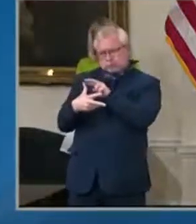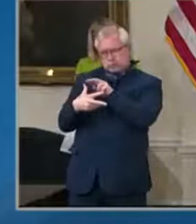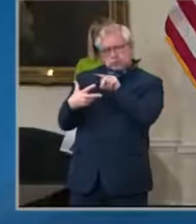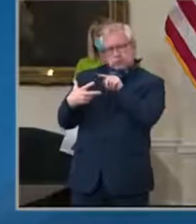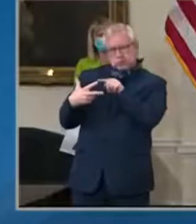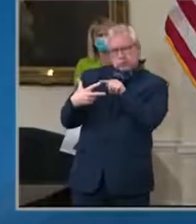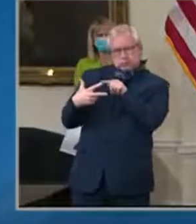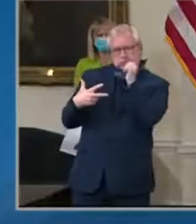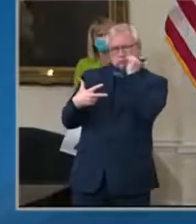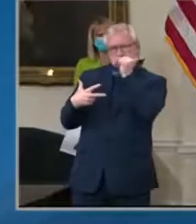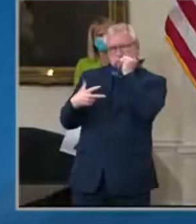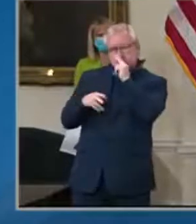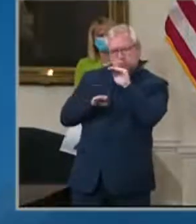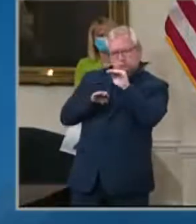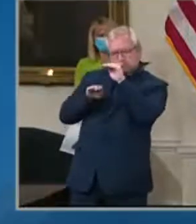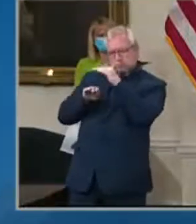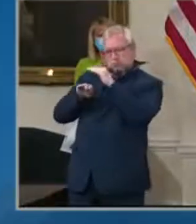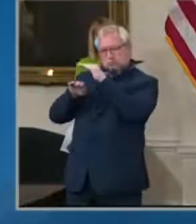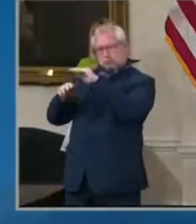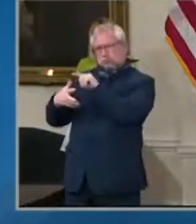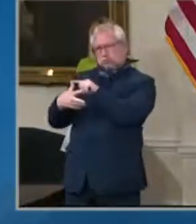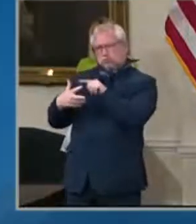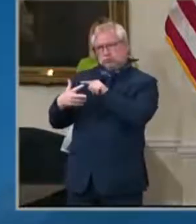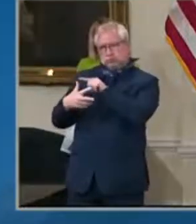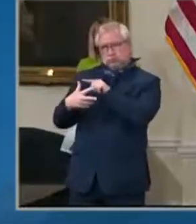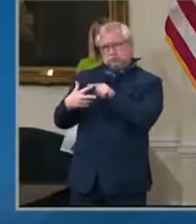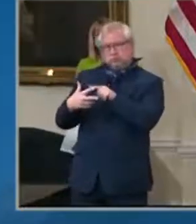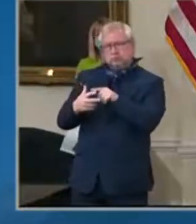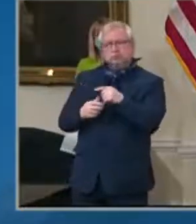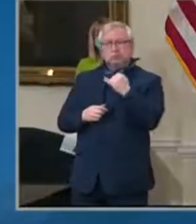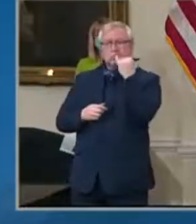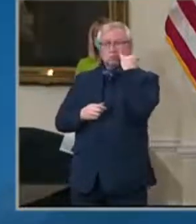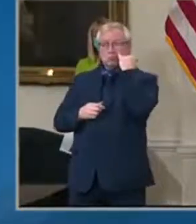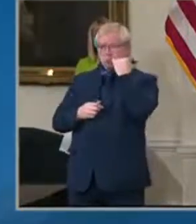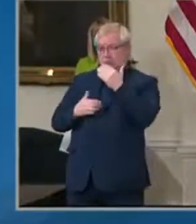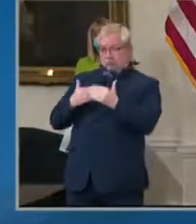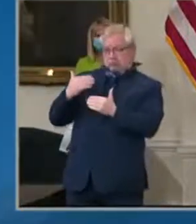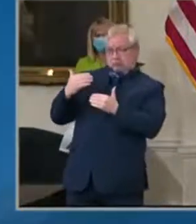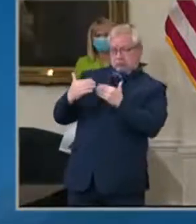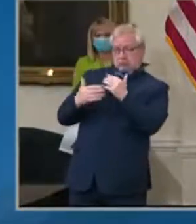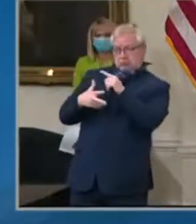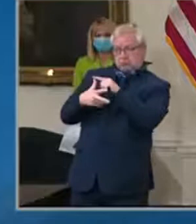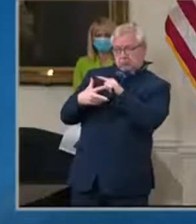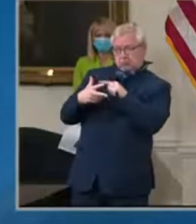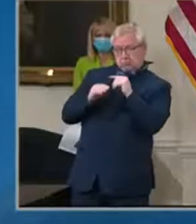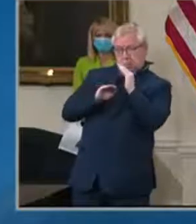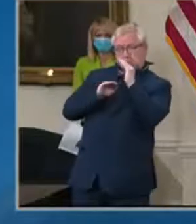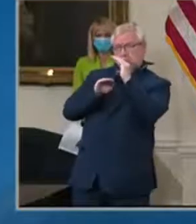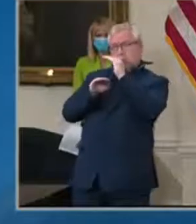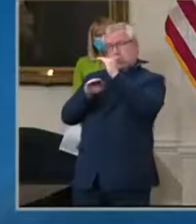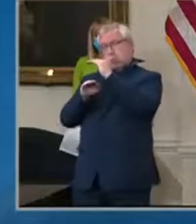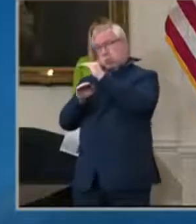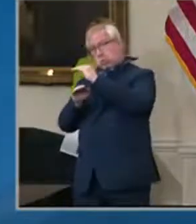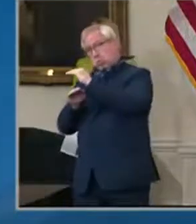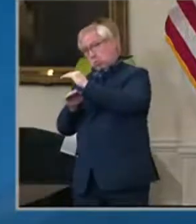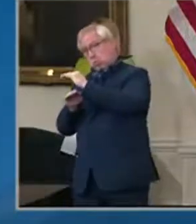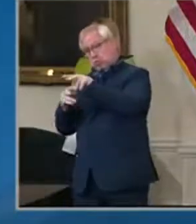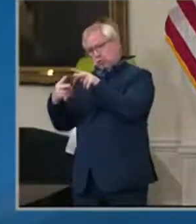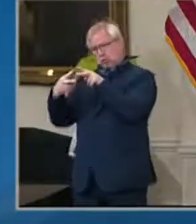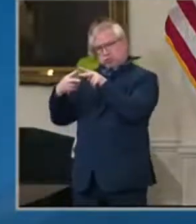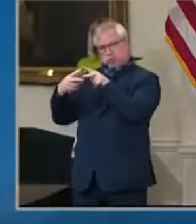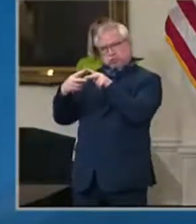basis. And when we start to see that downward trajectory or a